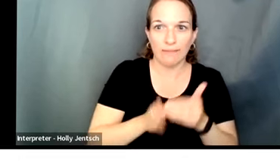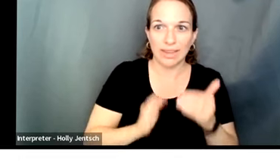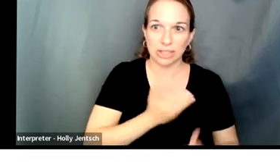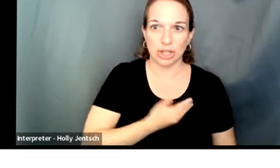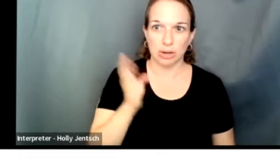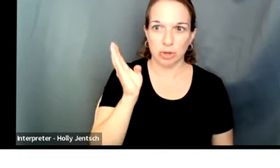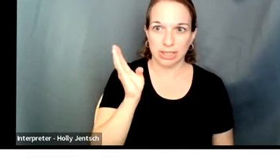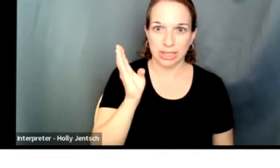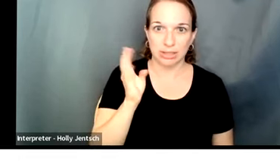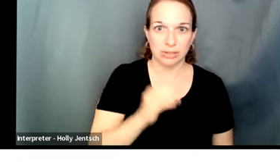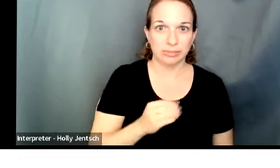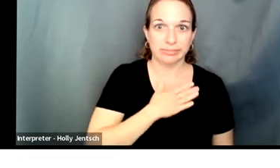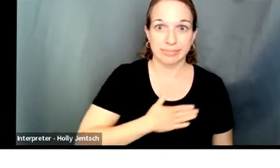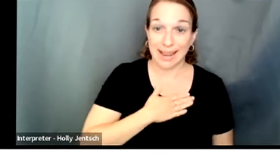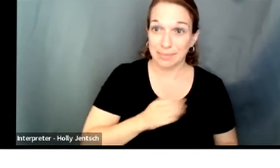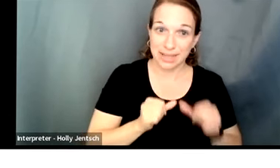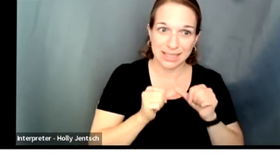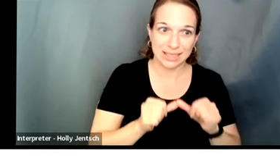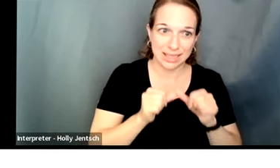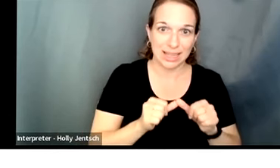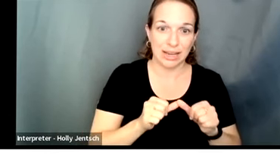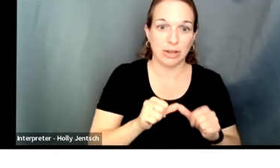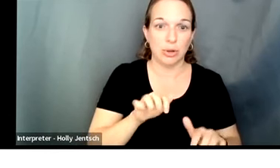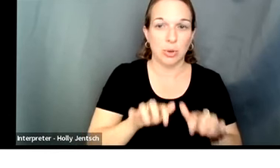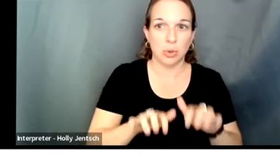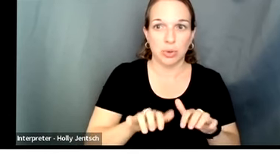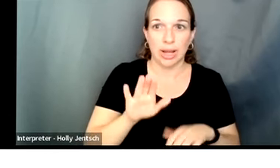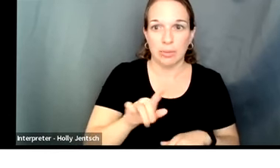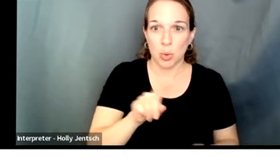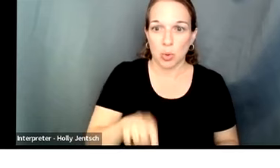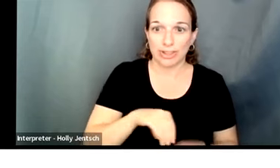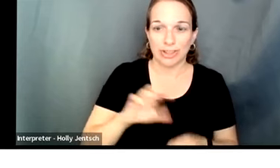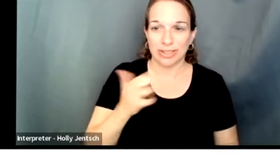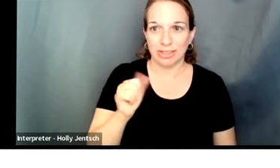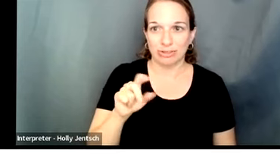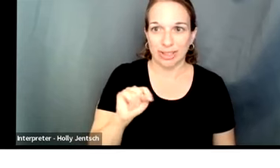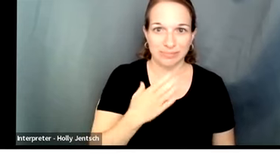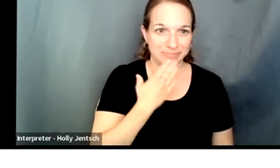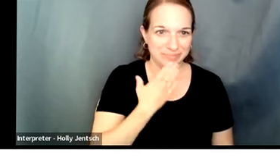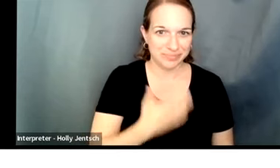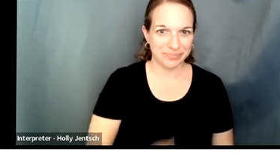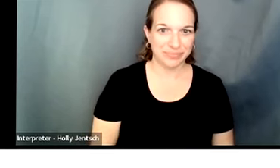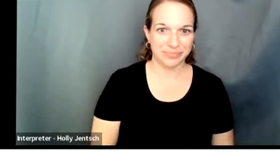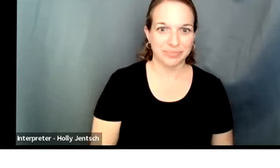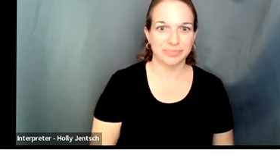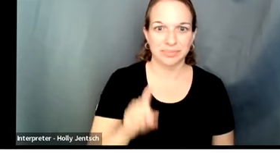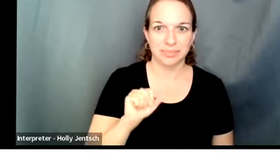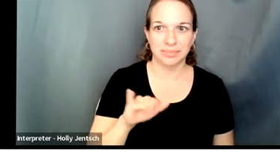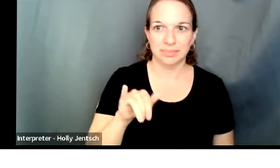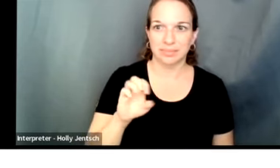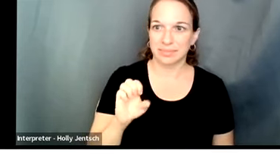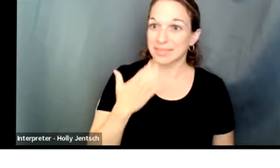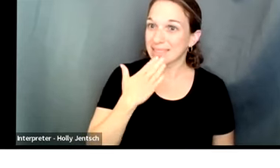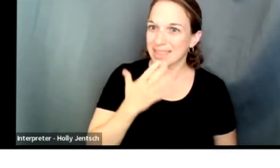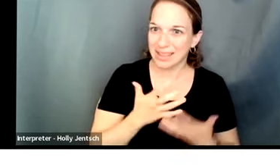And please do continue to put your questions in chat. Thank you. Thanks so much, Anne.